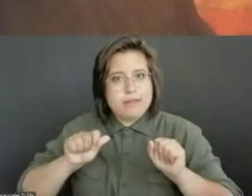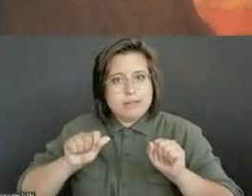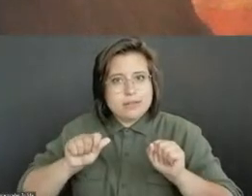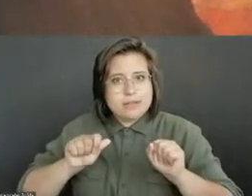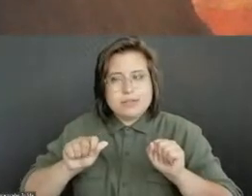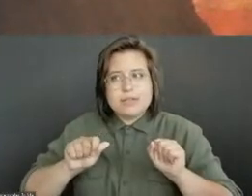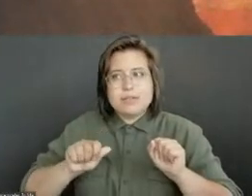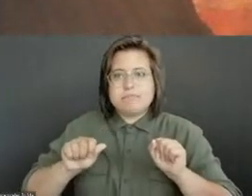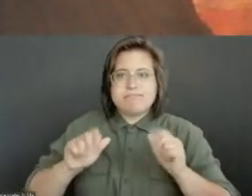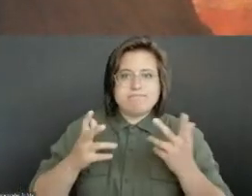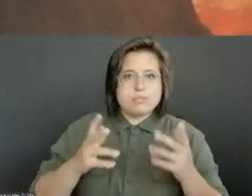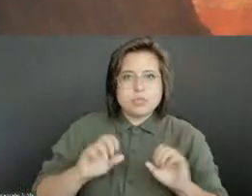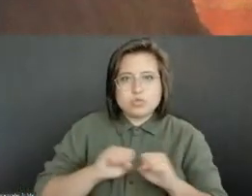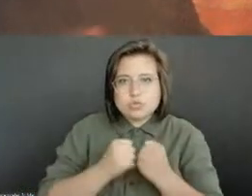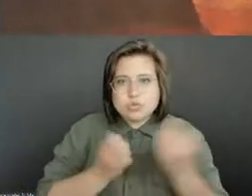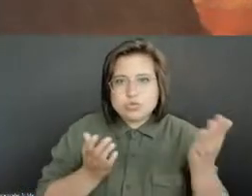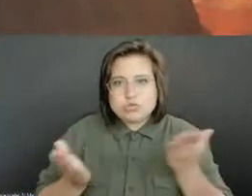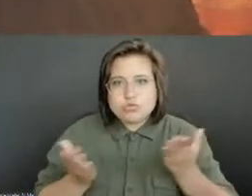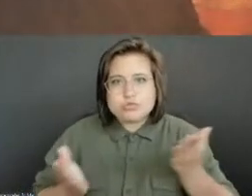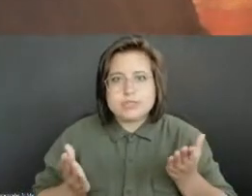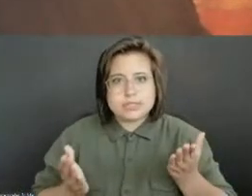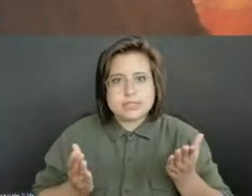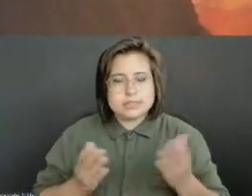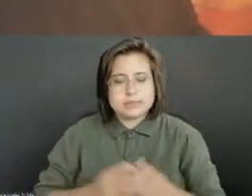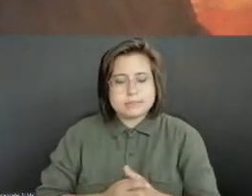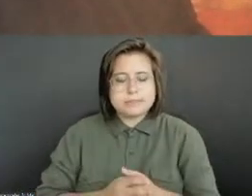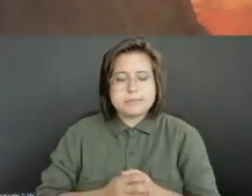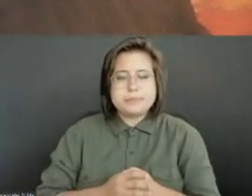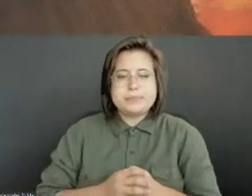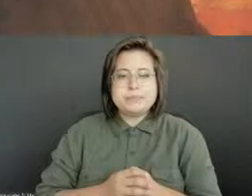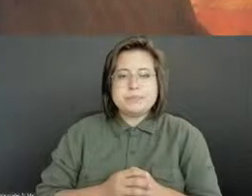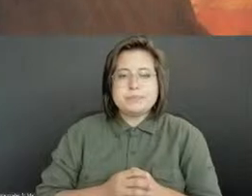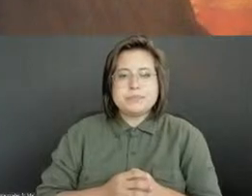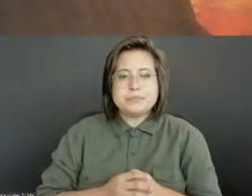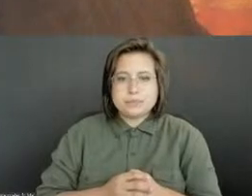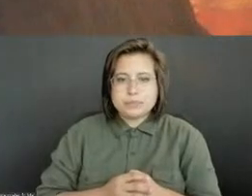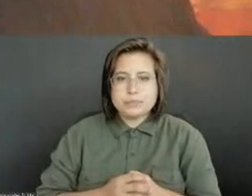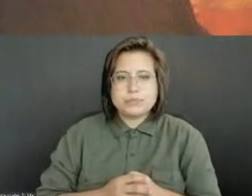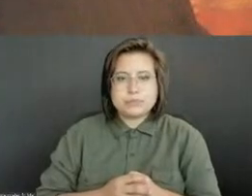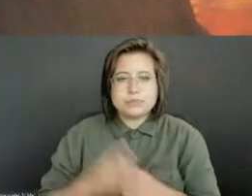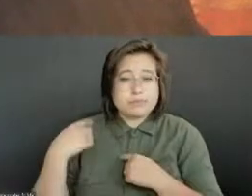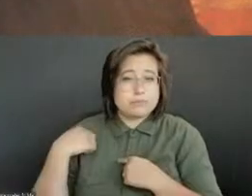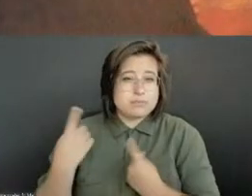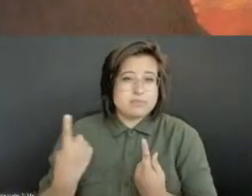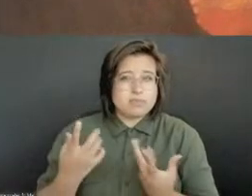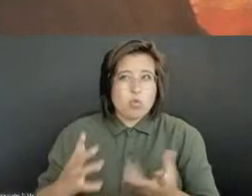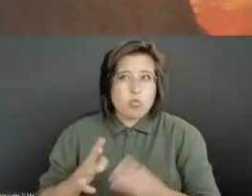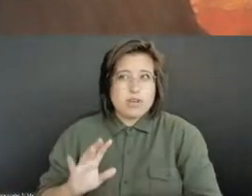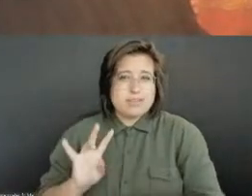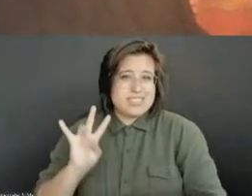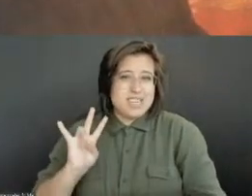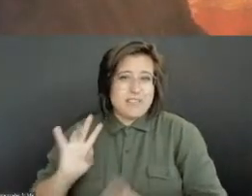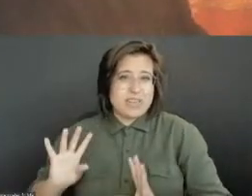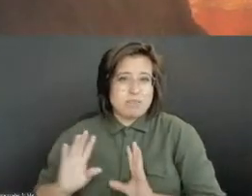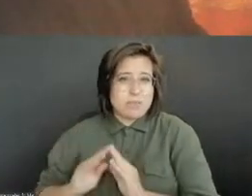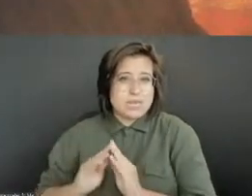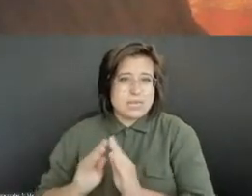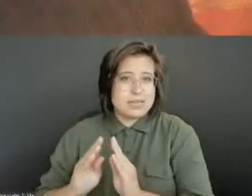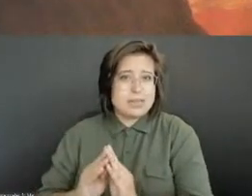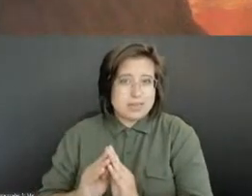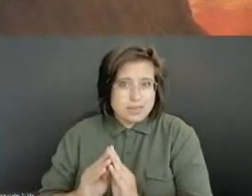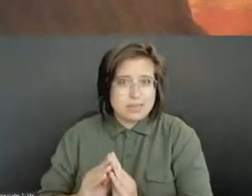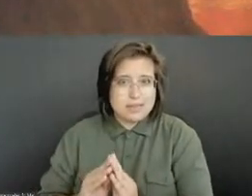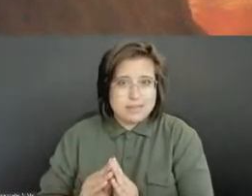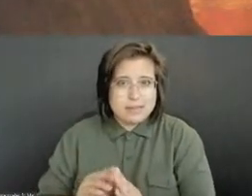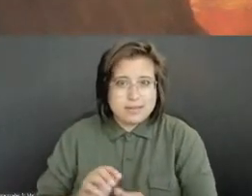social services. We've done 7 meetings leading up to our Pandemic